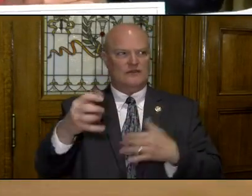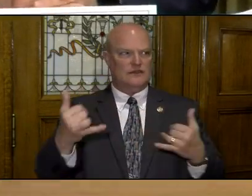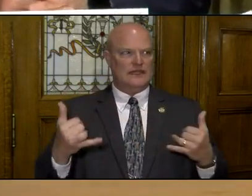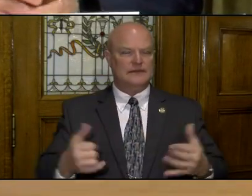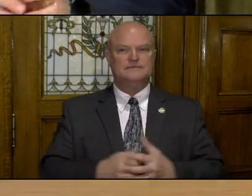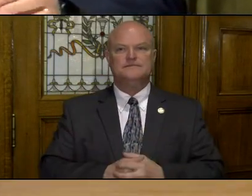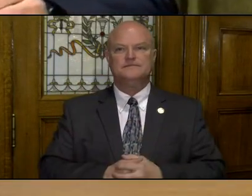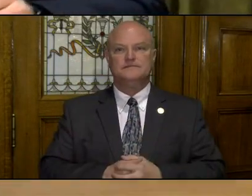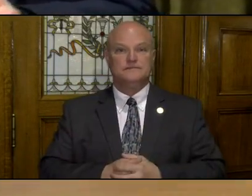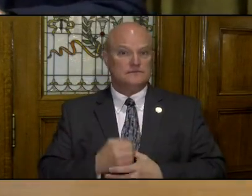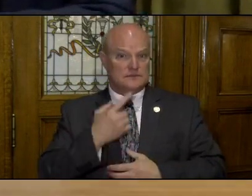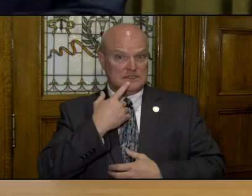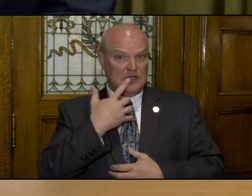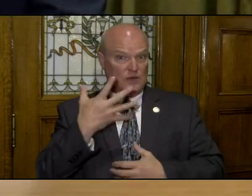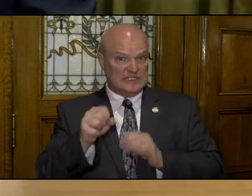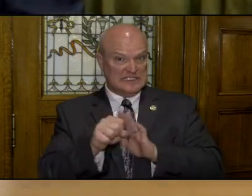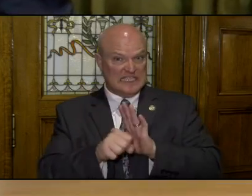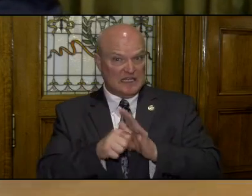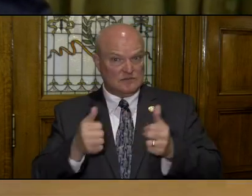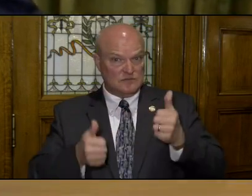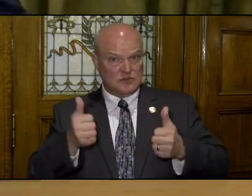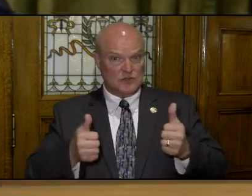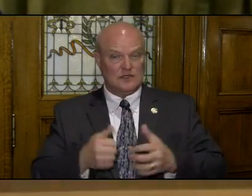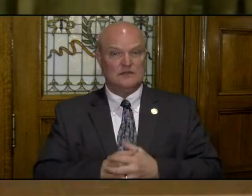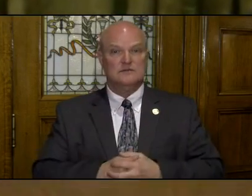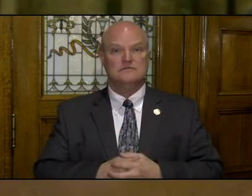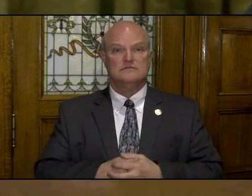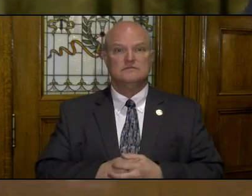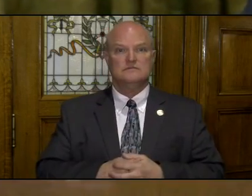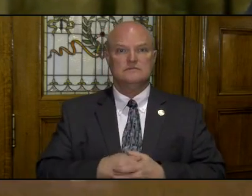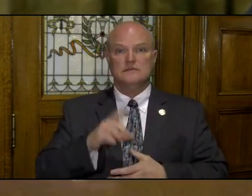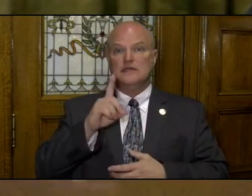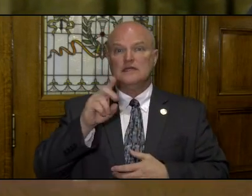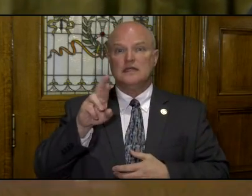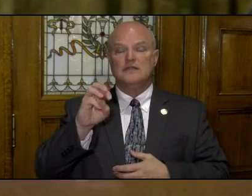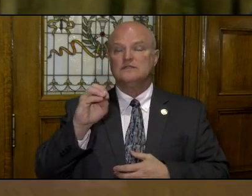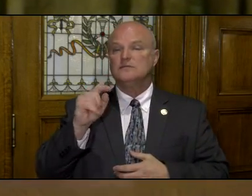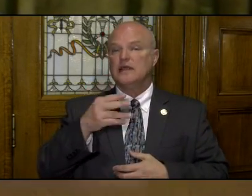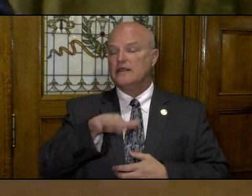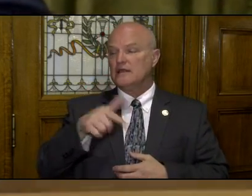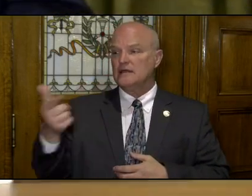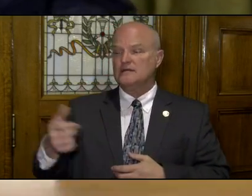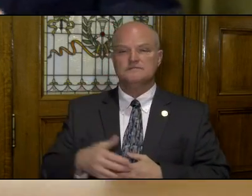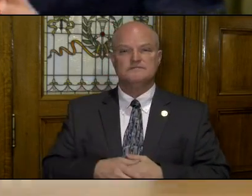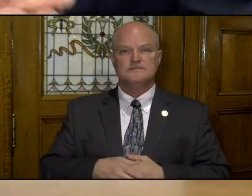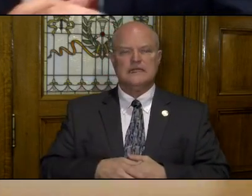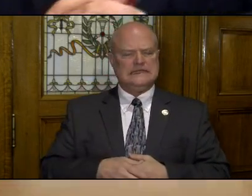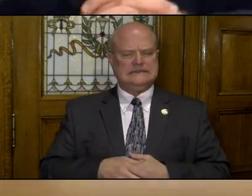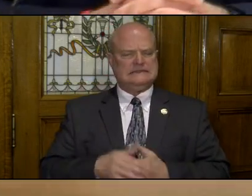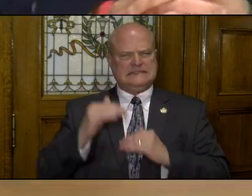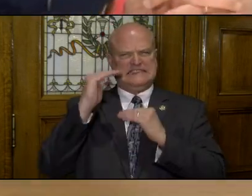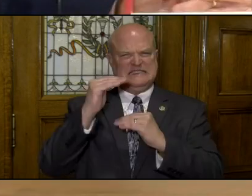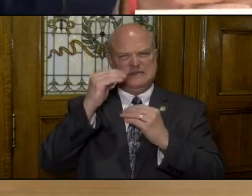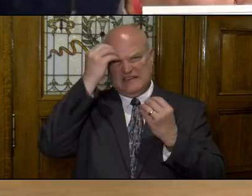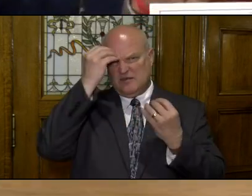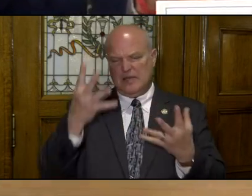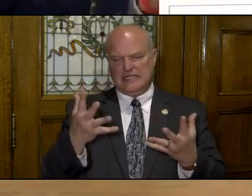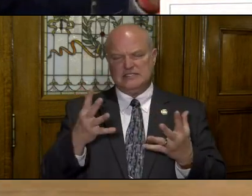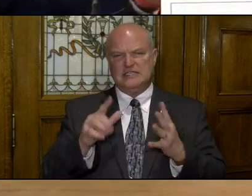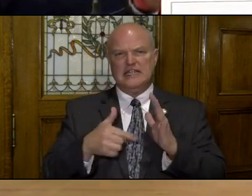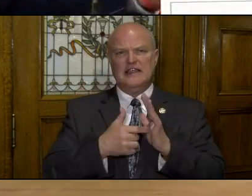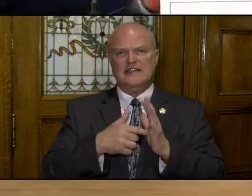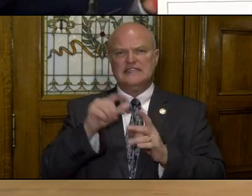Can you say what state at this point? Dr. Smith? We really have very limited information at this point.